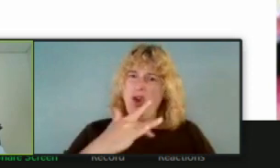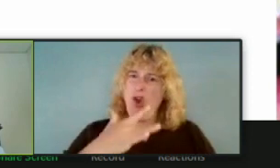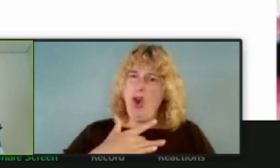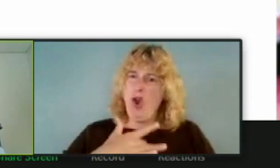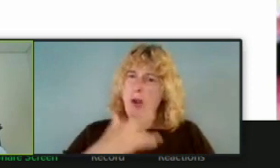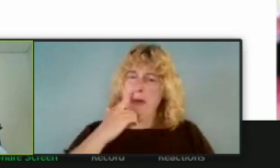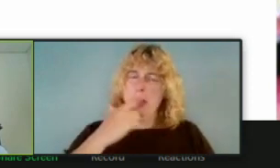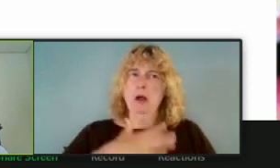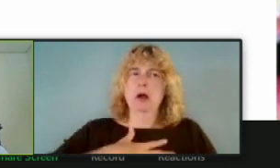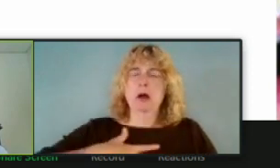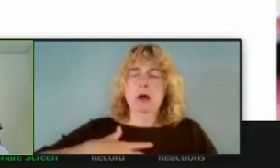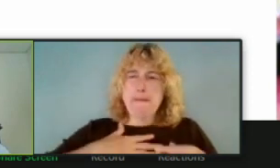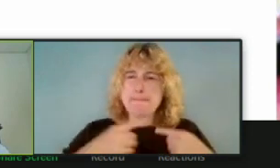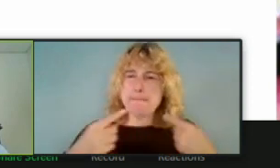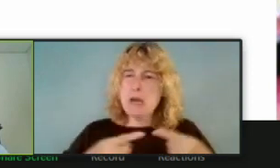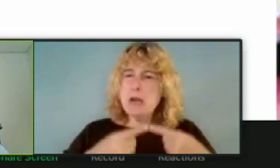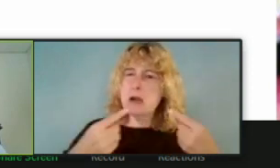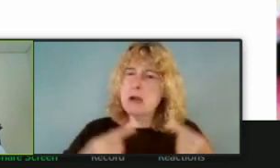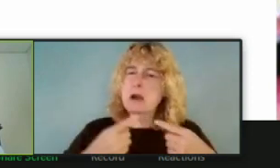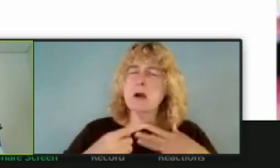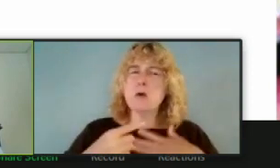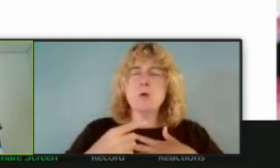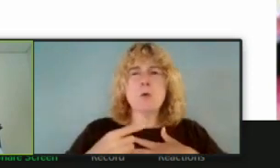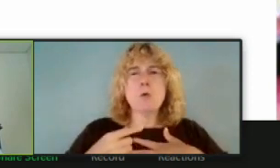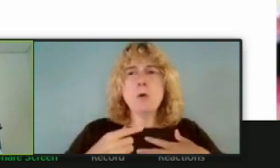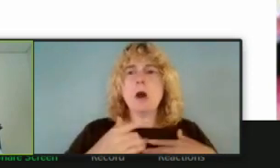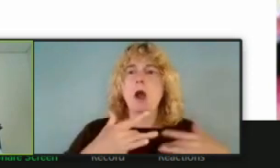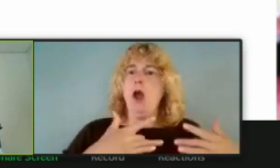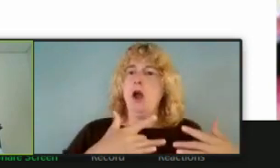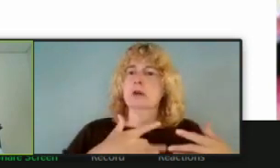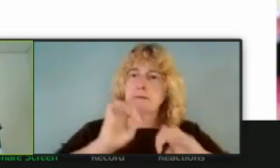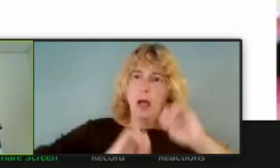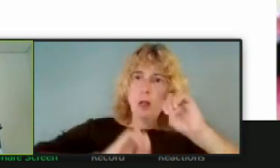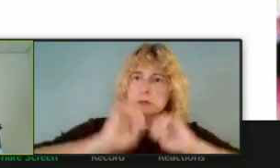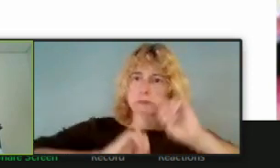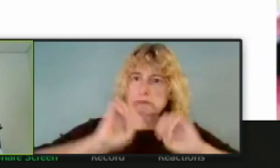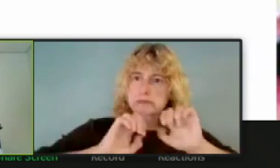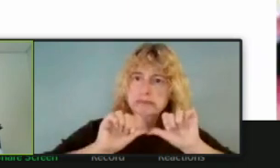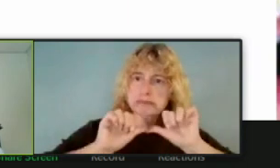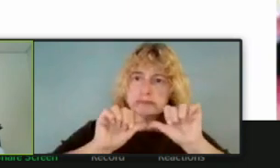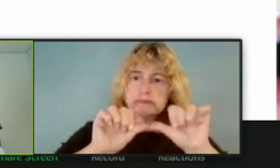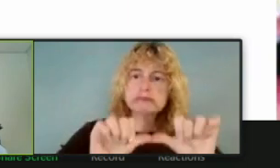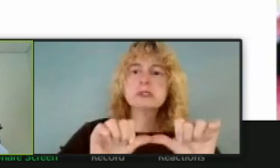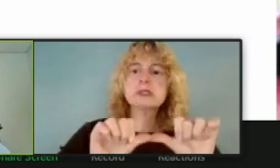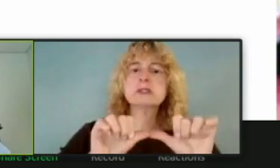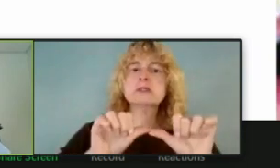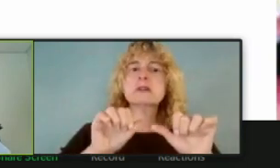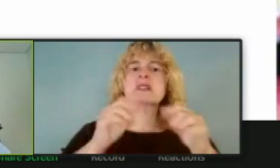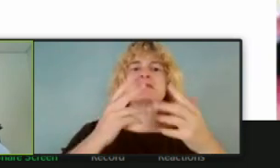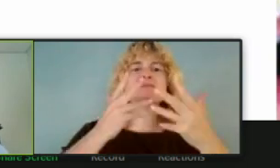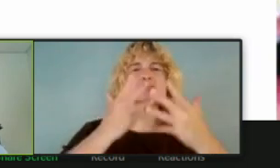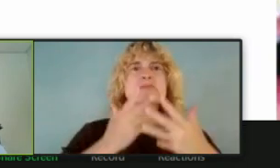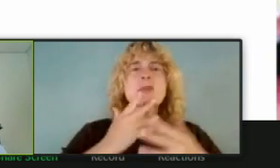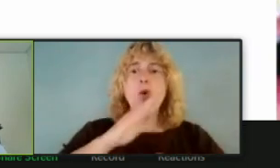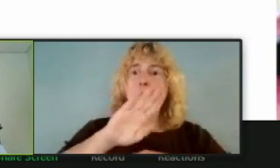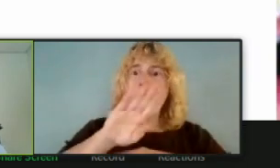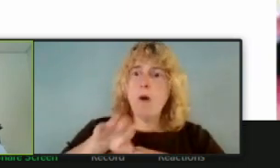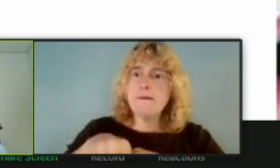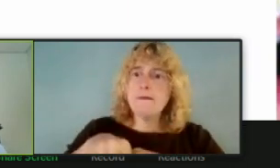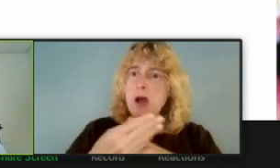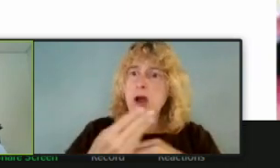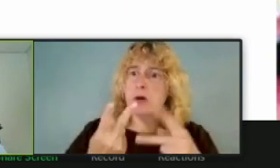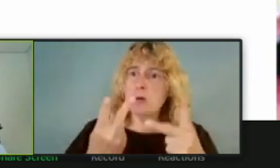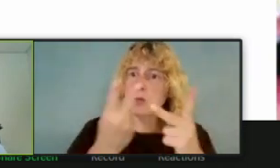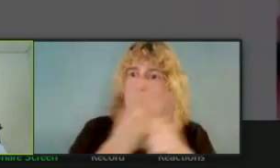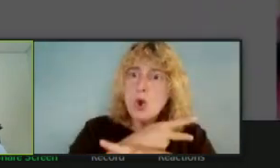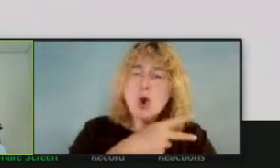his heart evaluation was continued. And then unfortunately, overnight, he kind of worsened and needed to